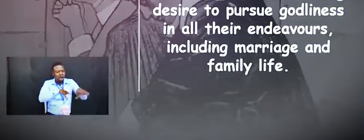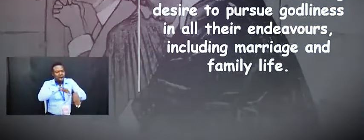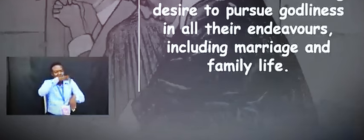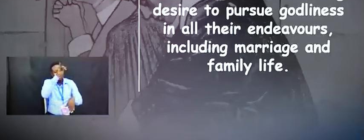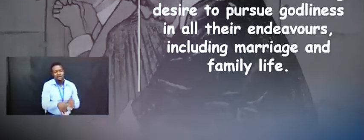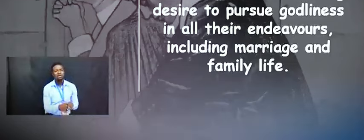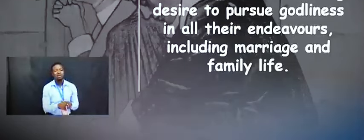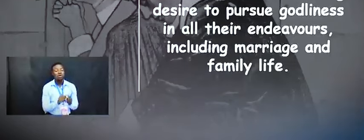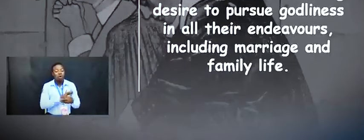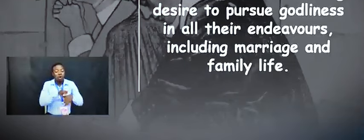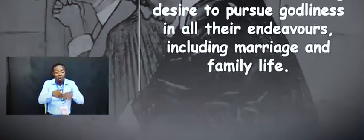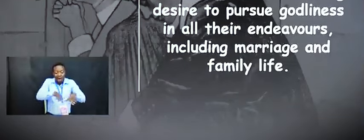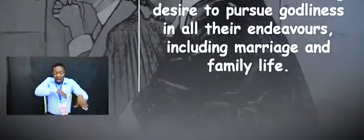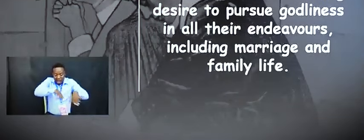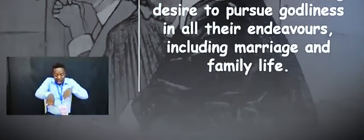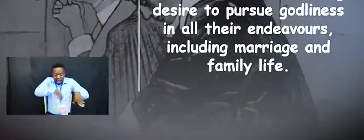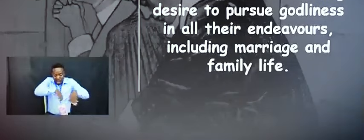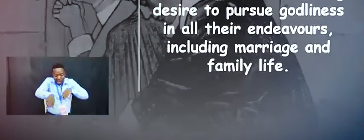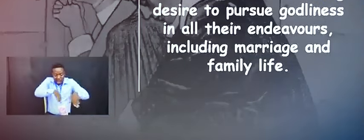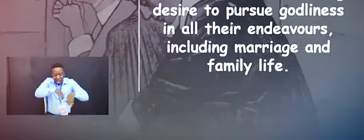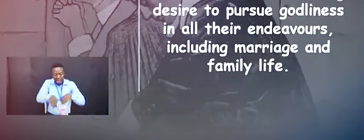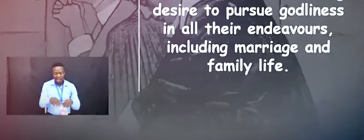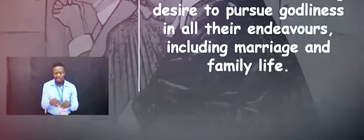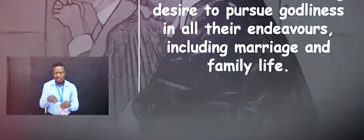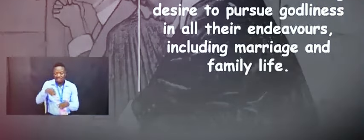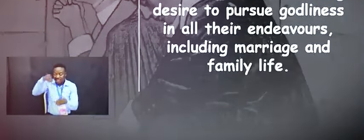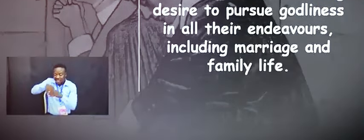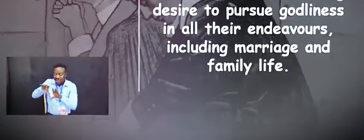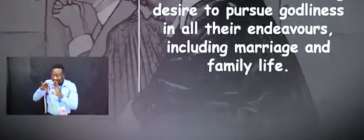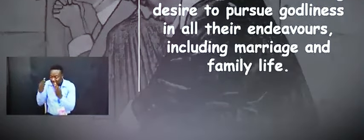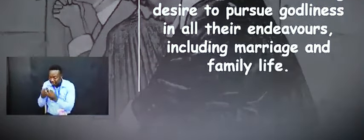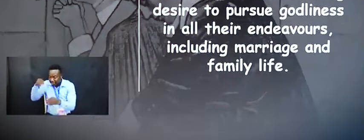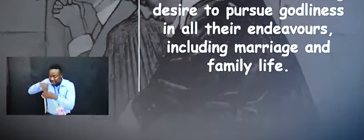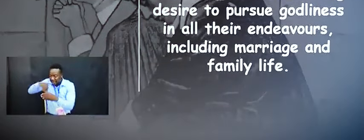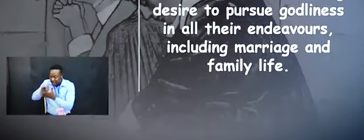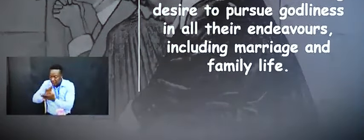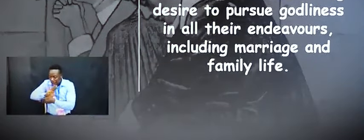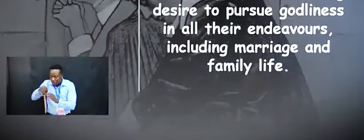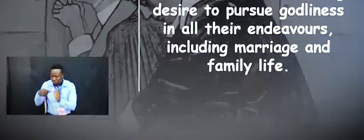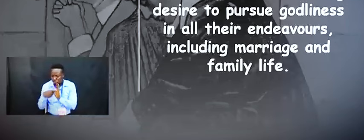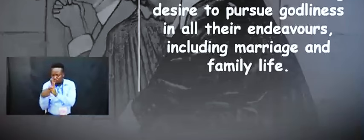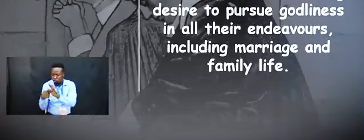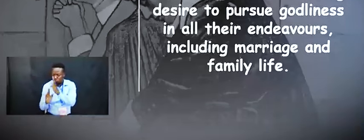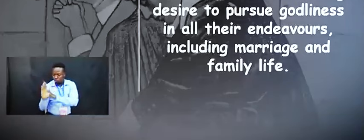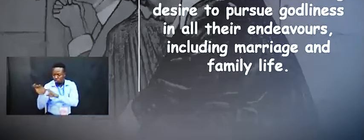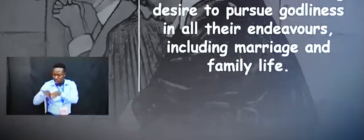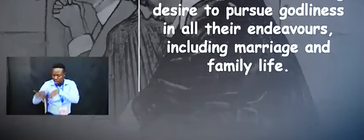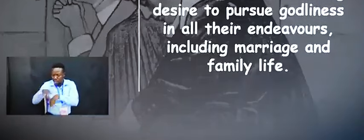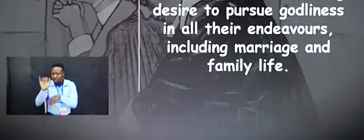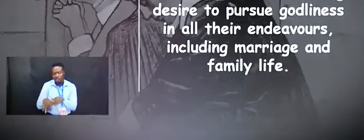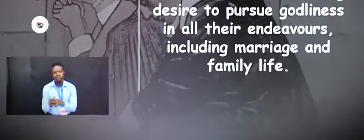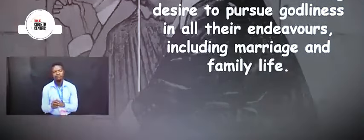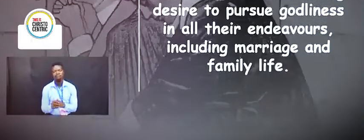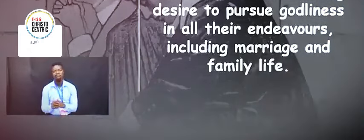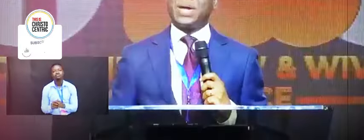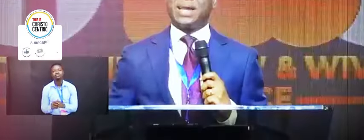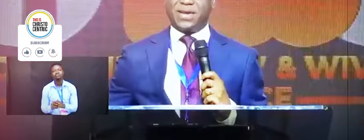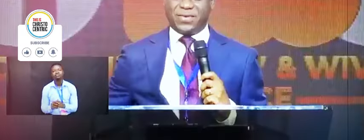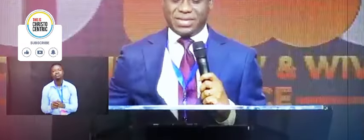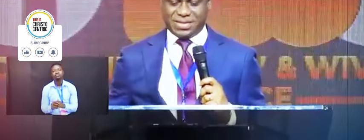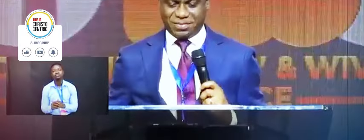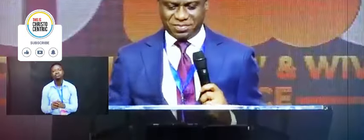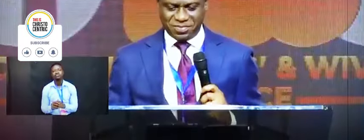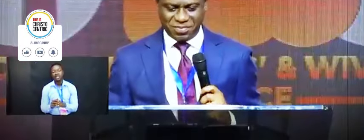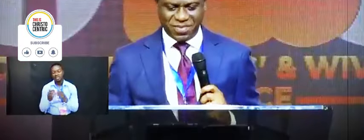endeavors, including marriage and family life. I shall now tend to establish a